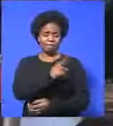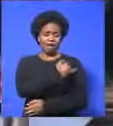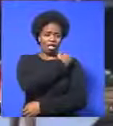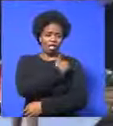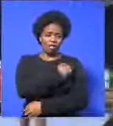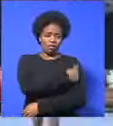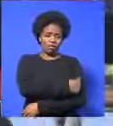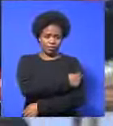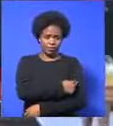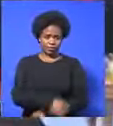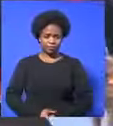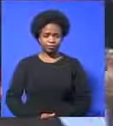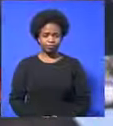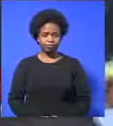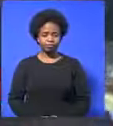surgery.